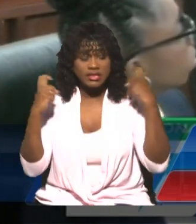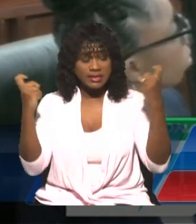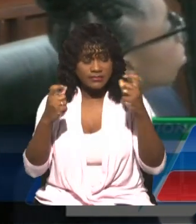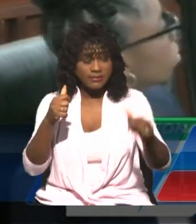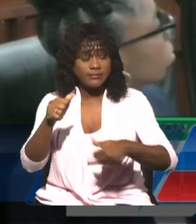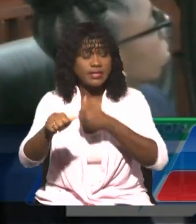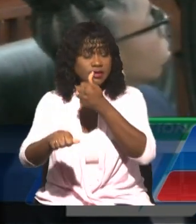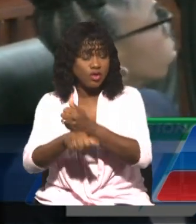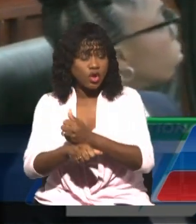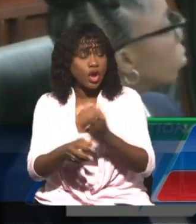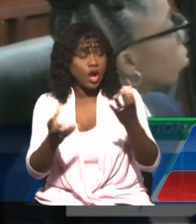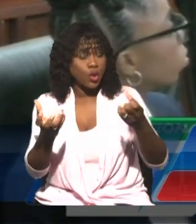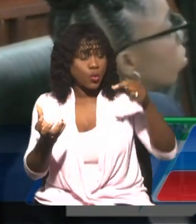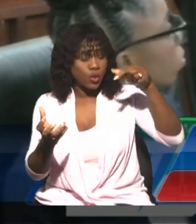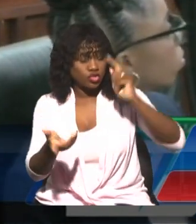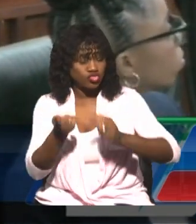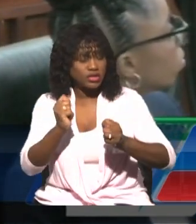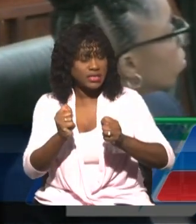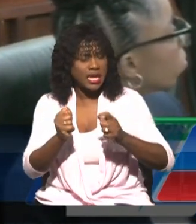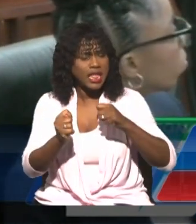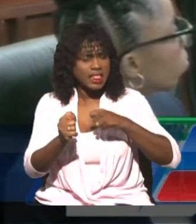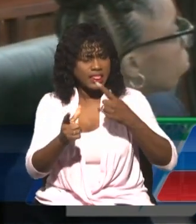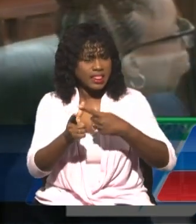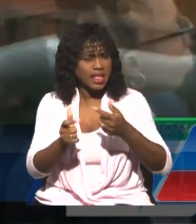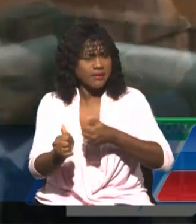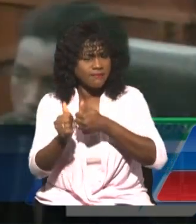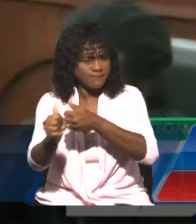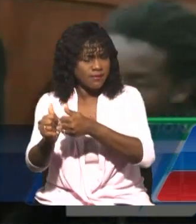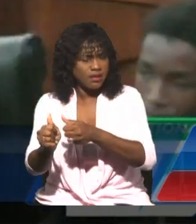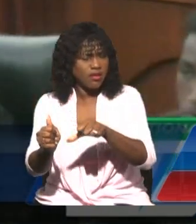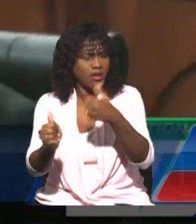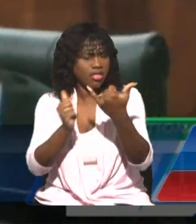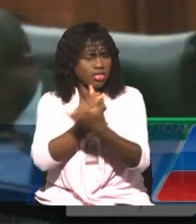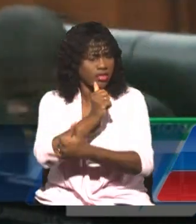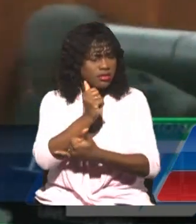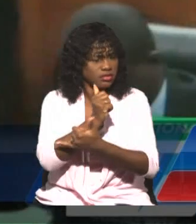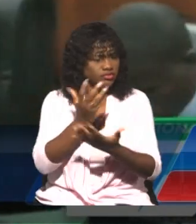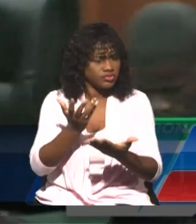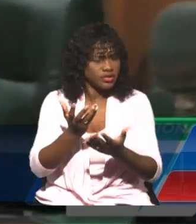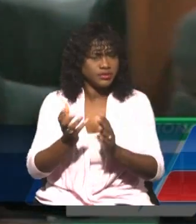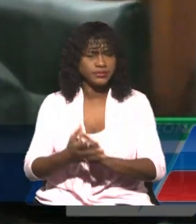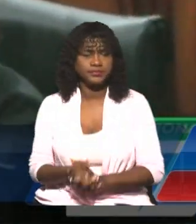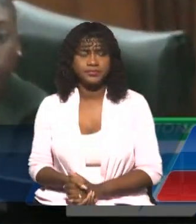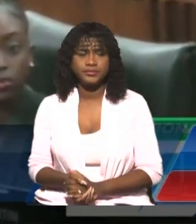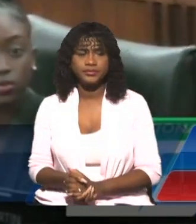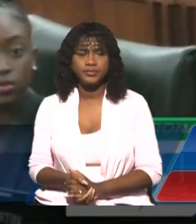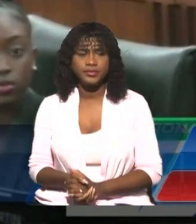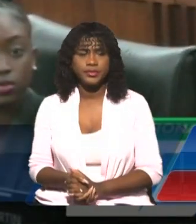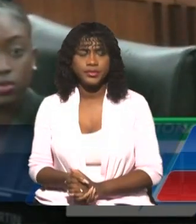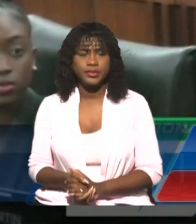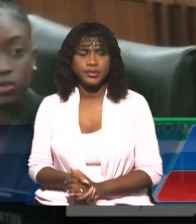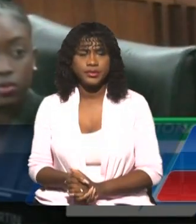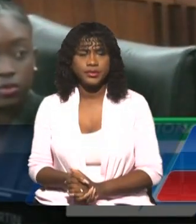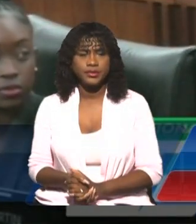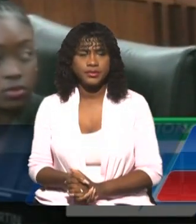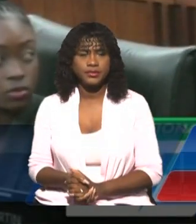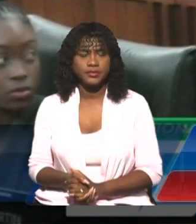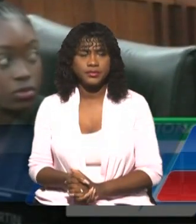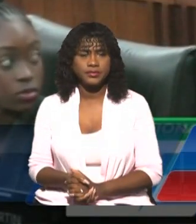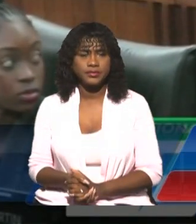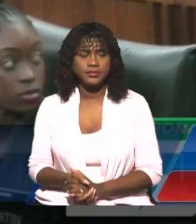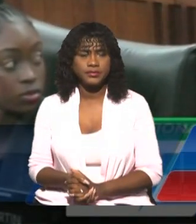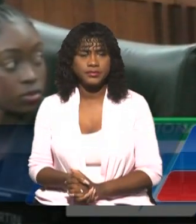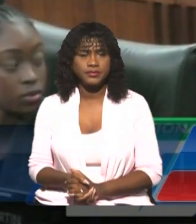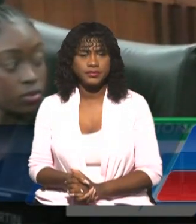and we want this country to be successful, shouldn't we take inspiration from them? But in the end, both youth government and opposition did not sway from their